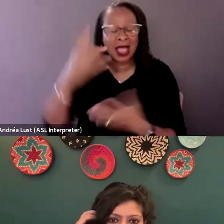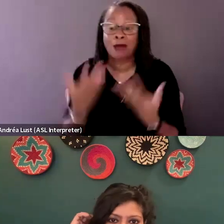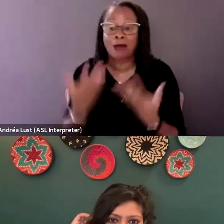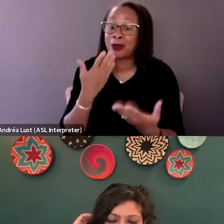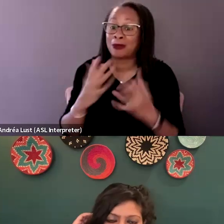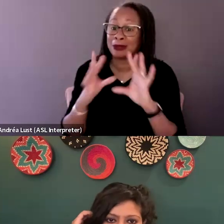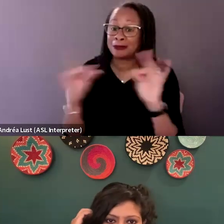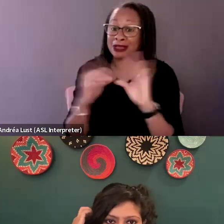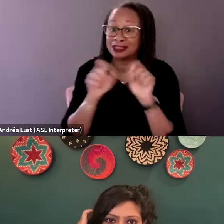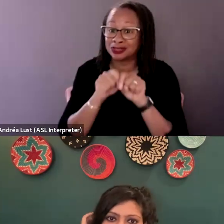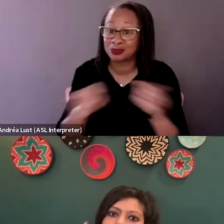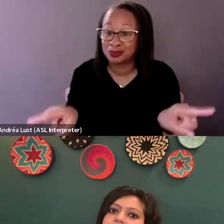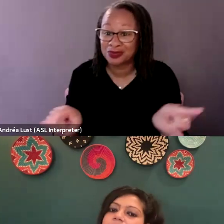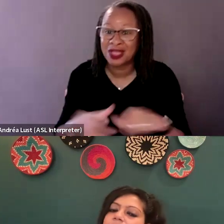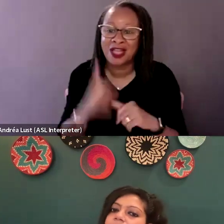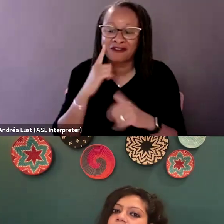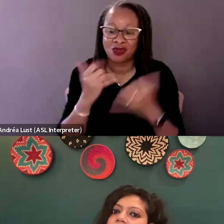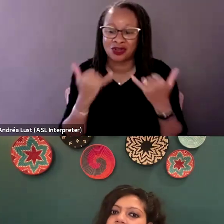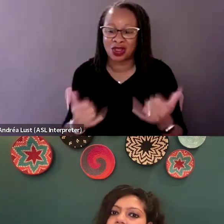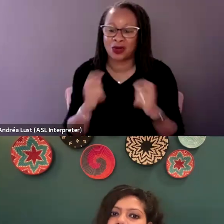foreign collaborators is that for me,